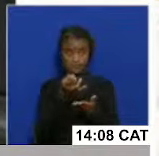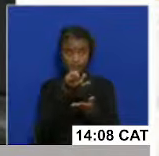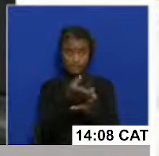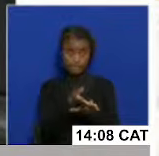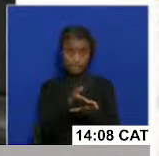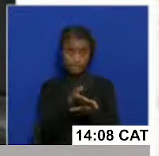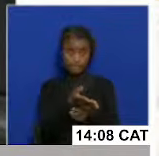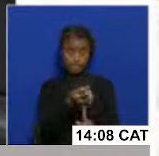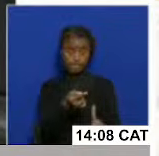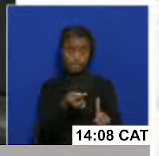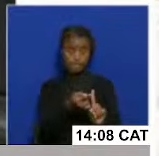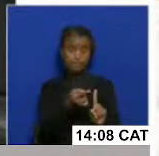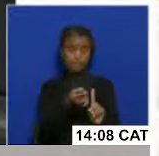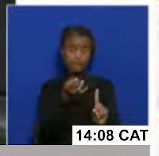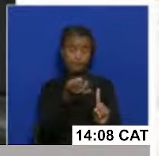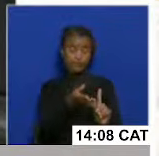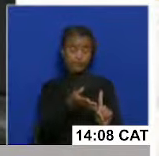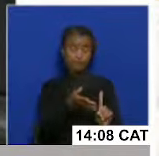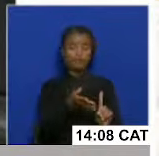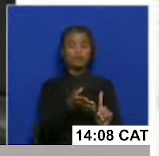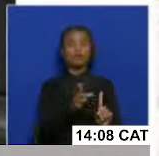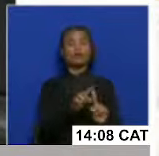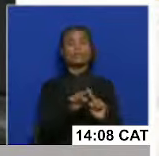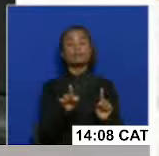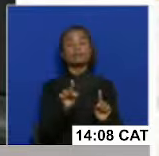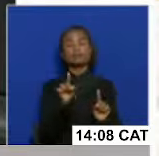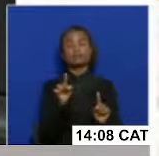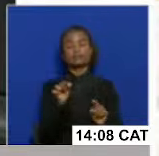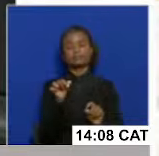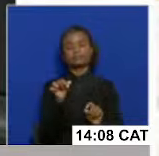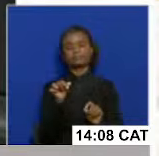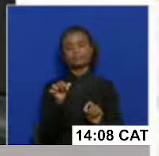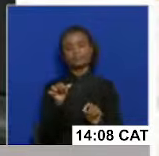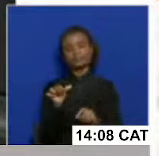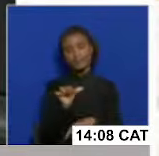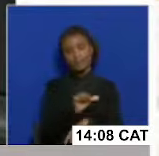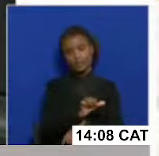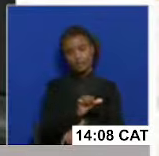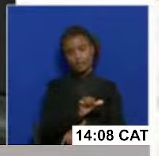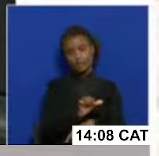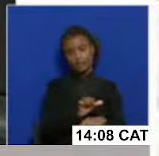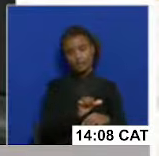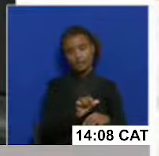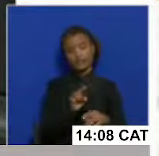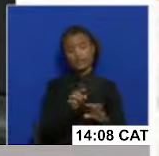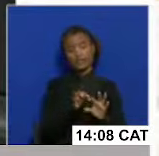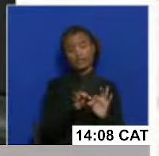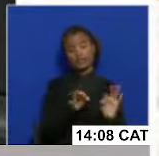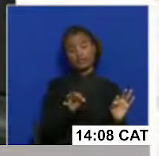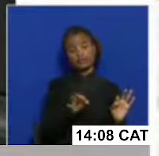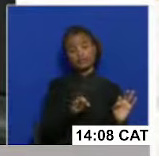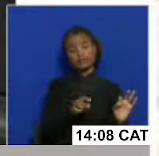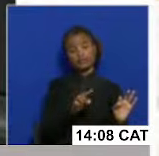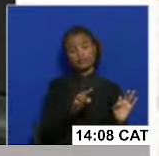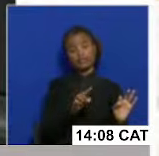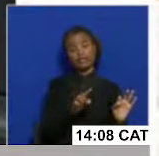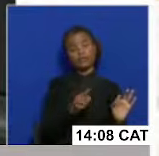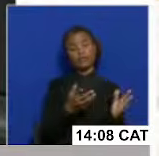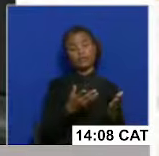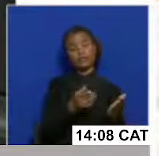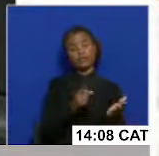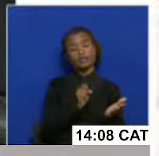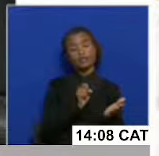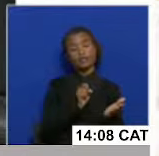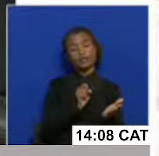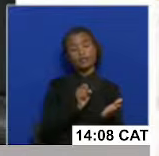Stolz. But if we just go back one line to the message at 1944, where you say,